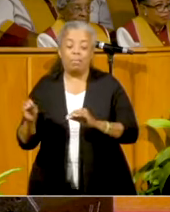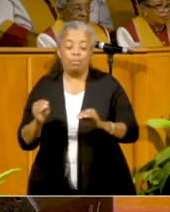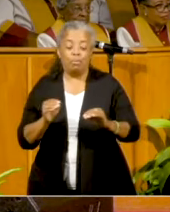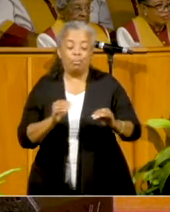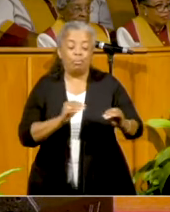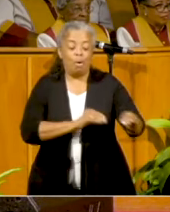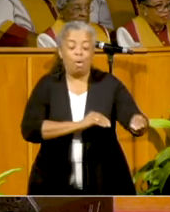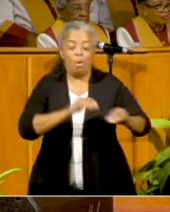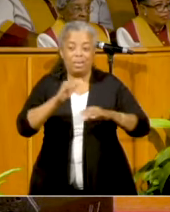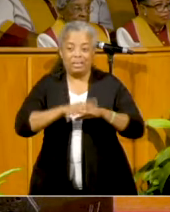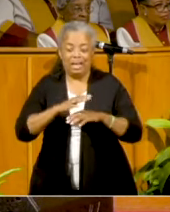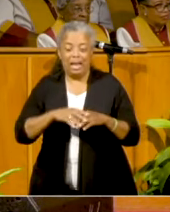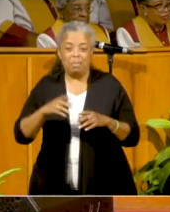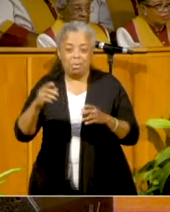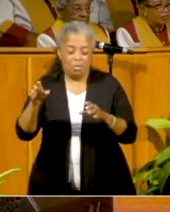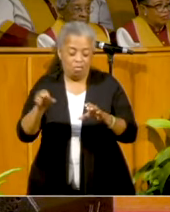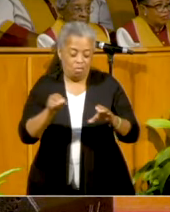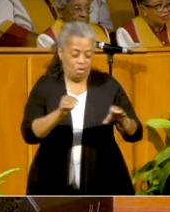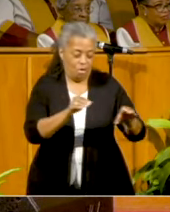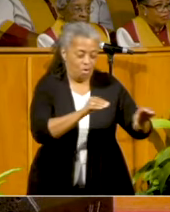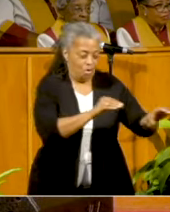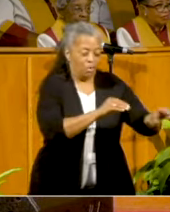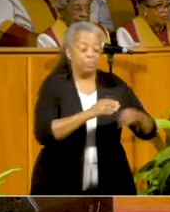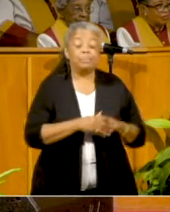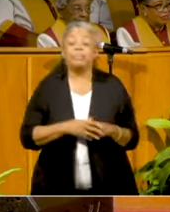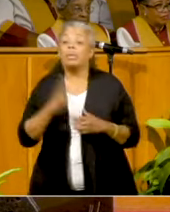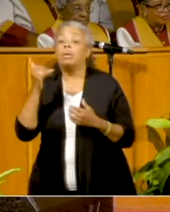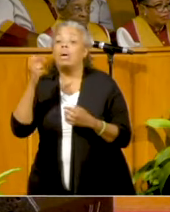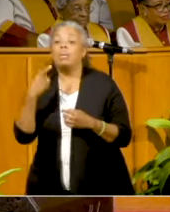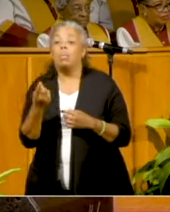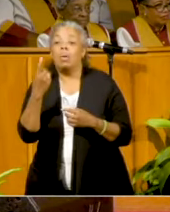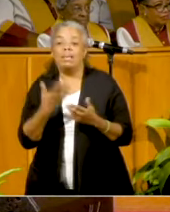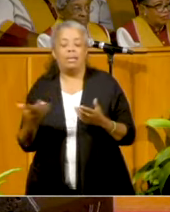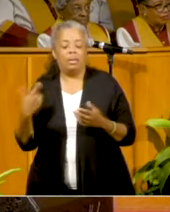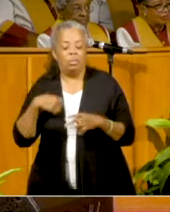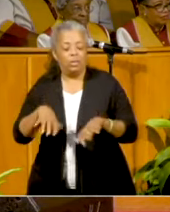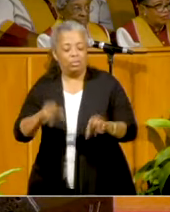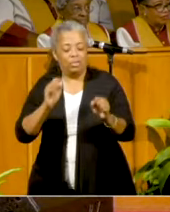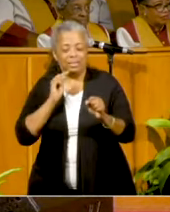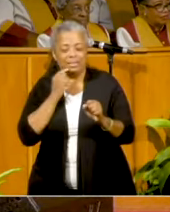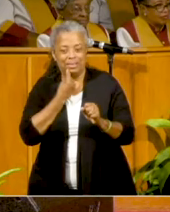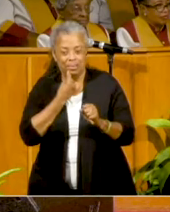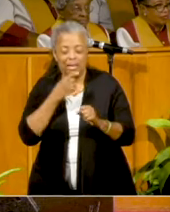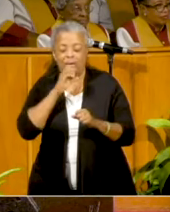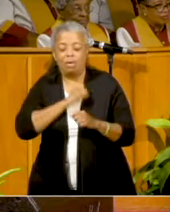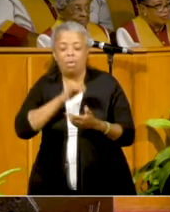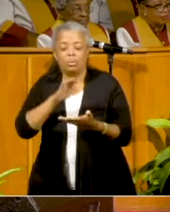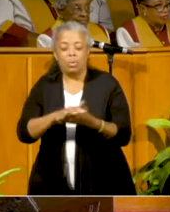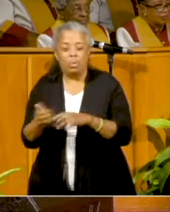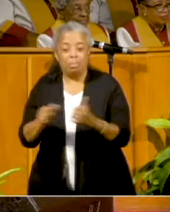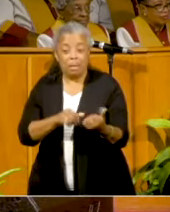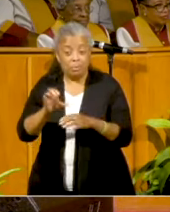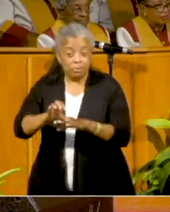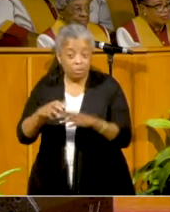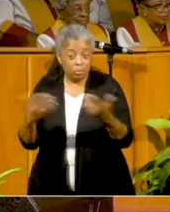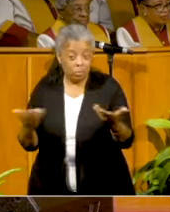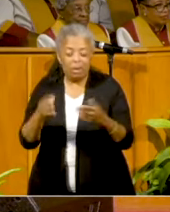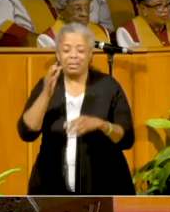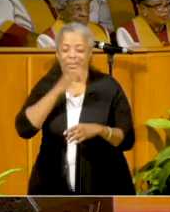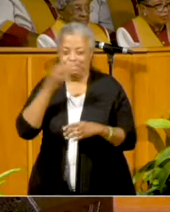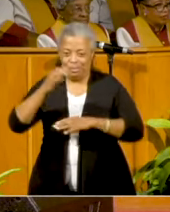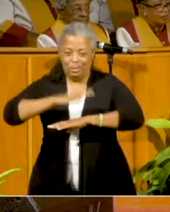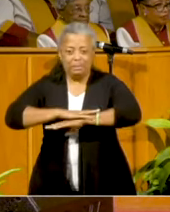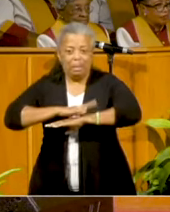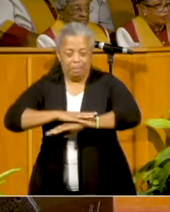the communion table down the aisle. Because the one thing we took seriously at an old school Baptist church was the